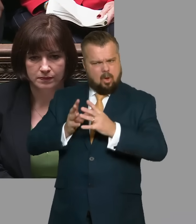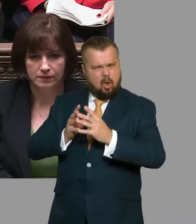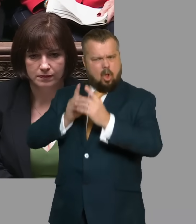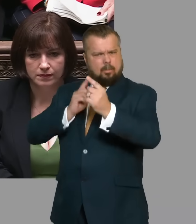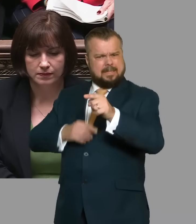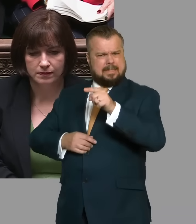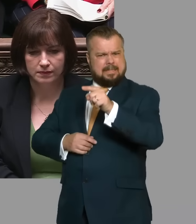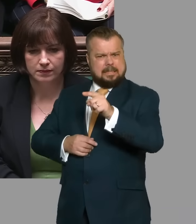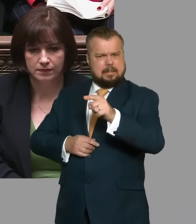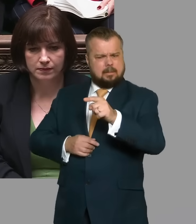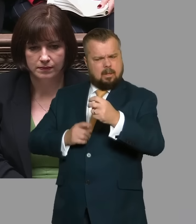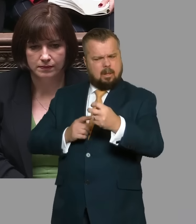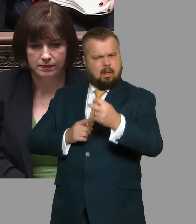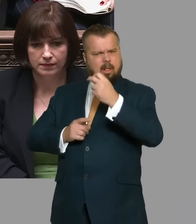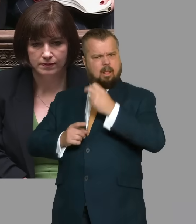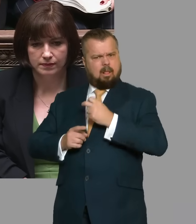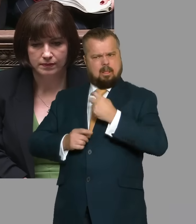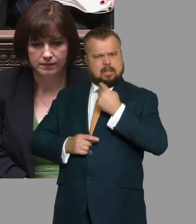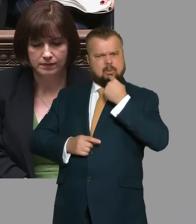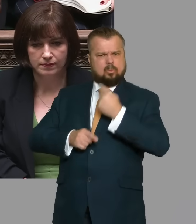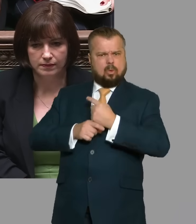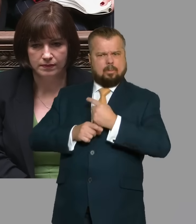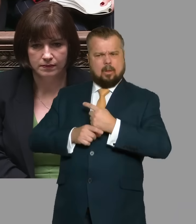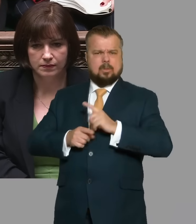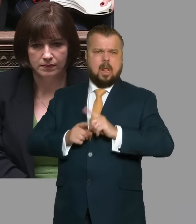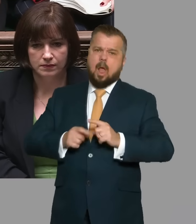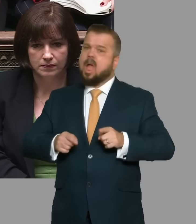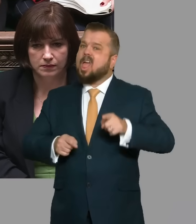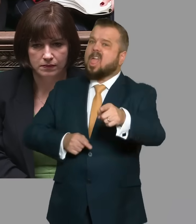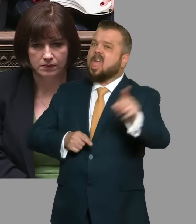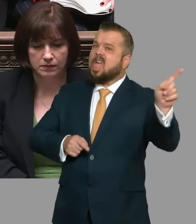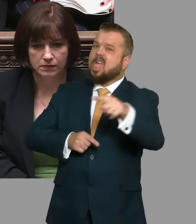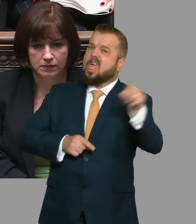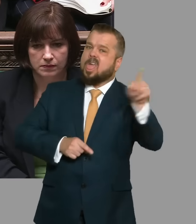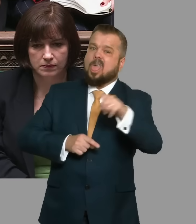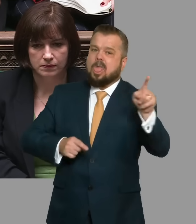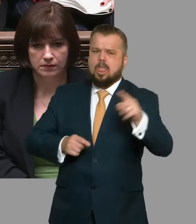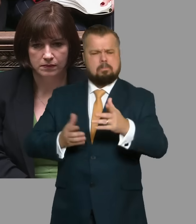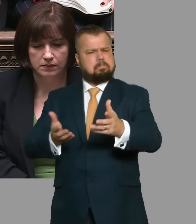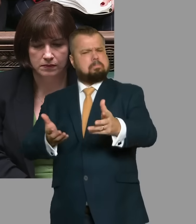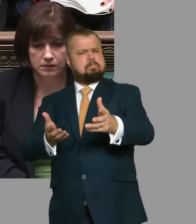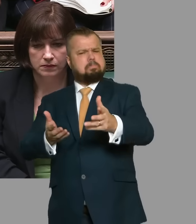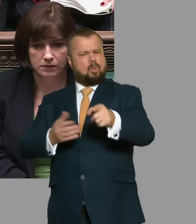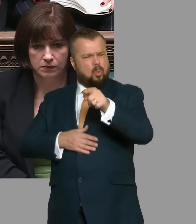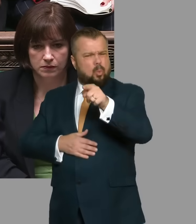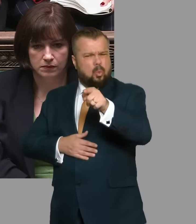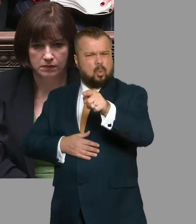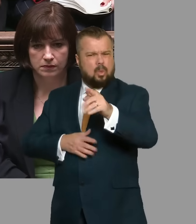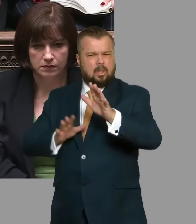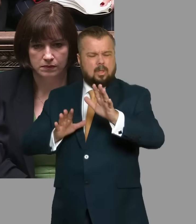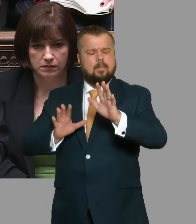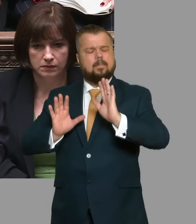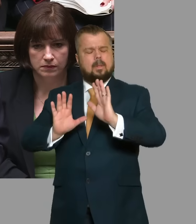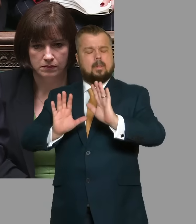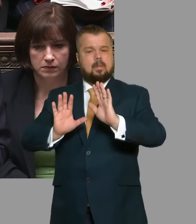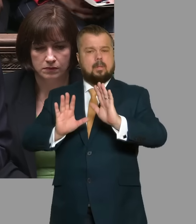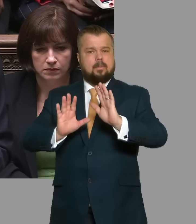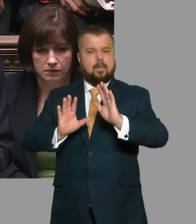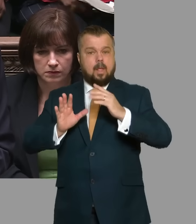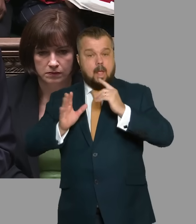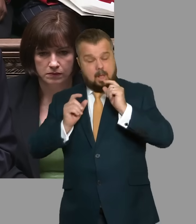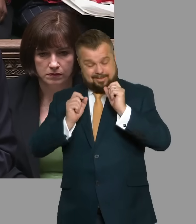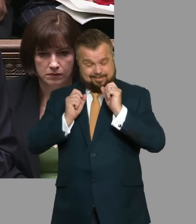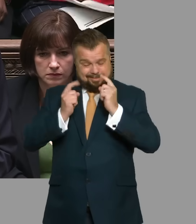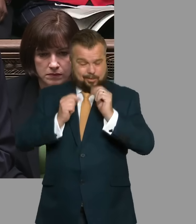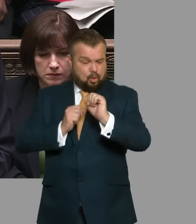understood her position. Mr. Speaker, I had understood her position to be that she supported the government's position on